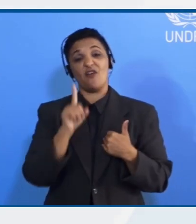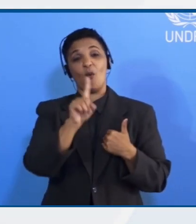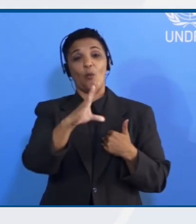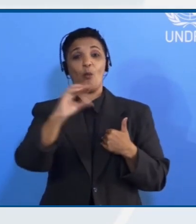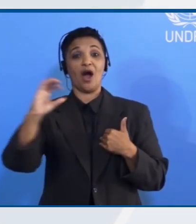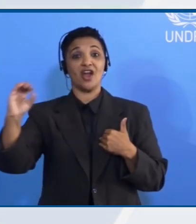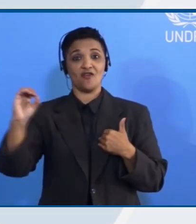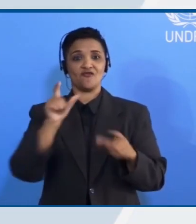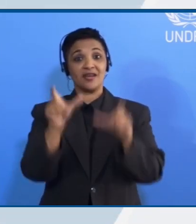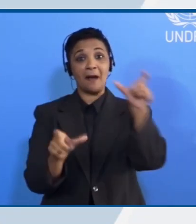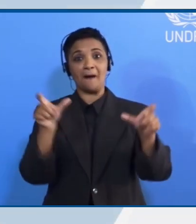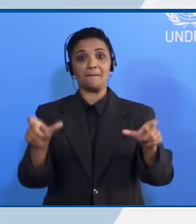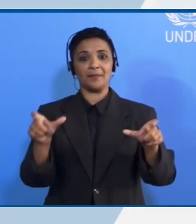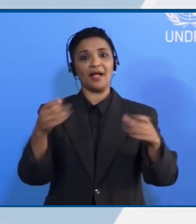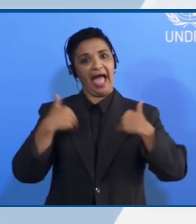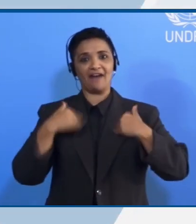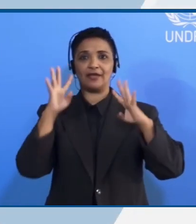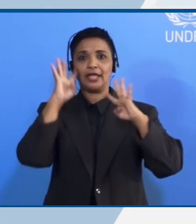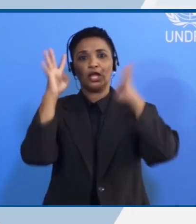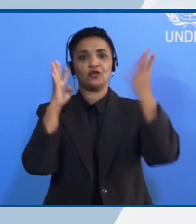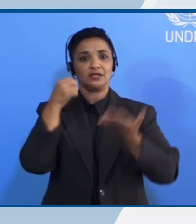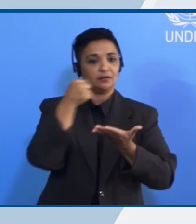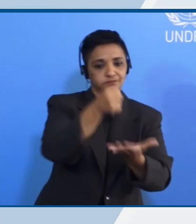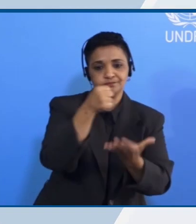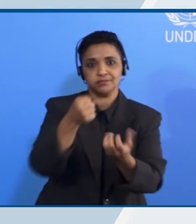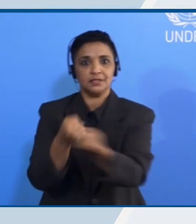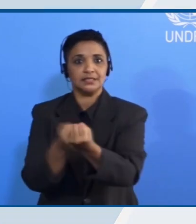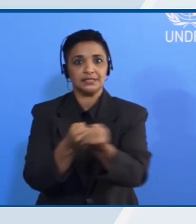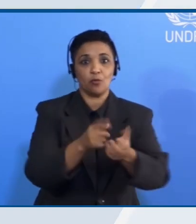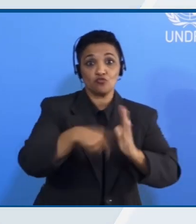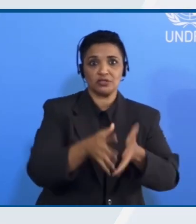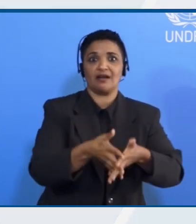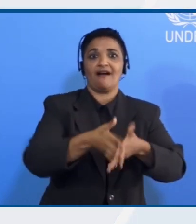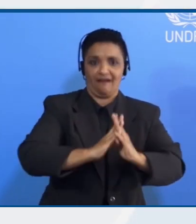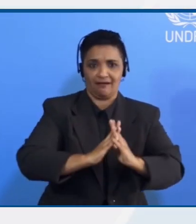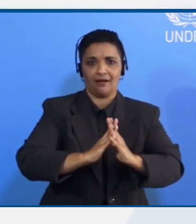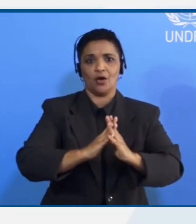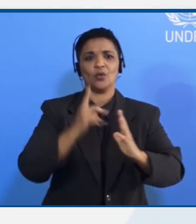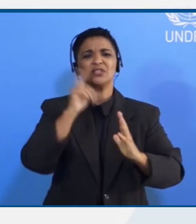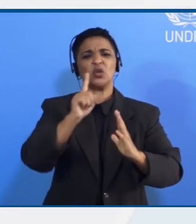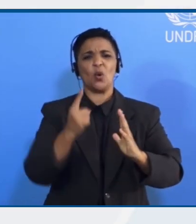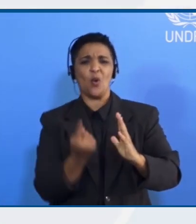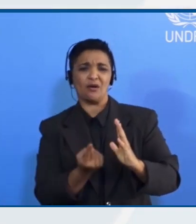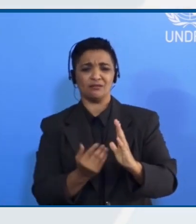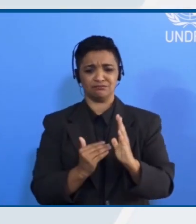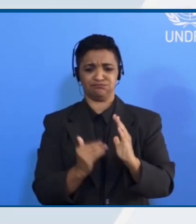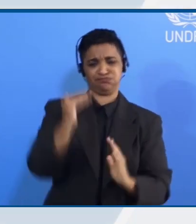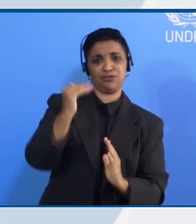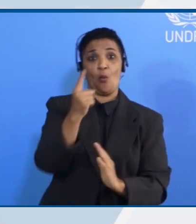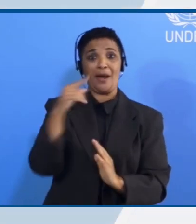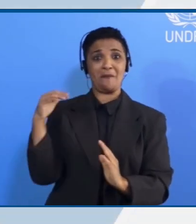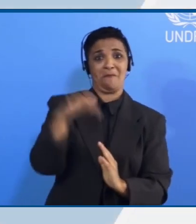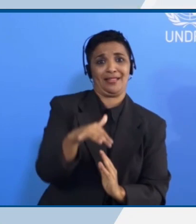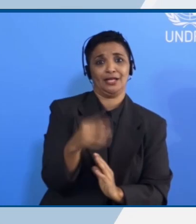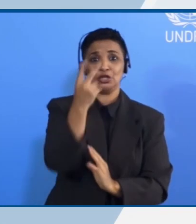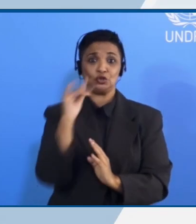recipients already receiving this innovative mechanism, let's bring it up to 1 million, 2 million recipients and stop calling